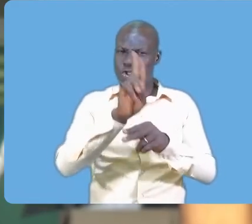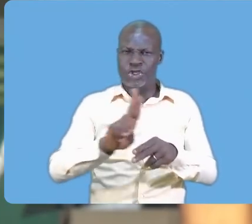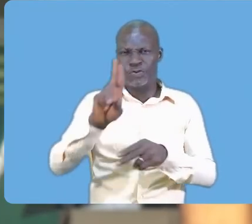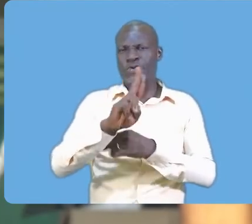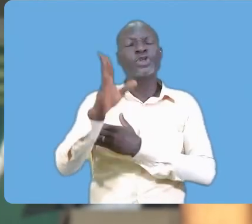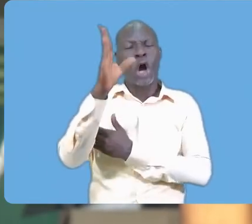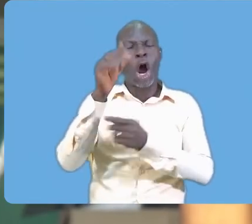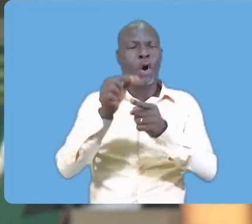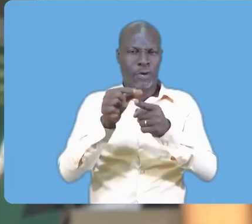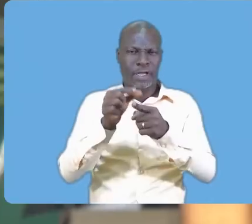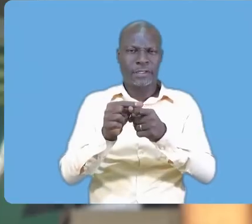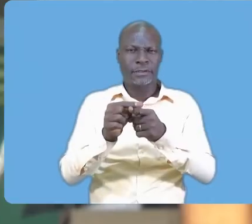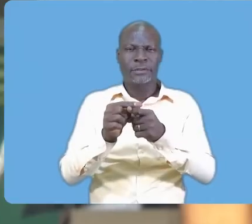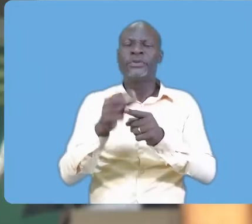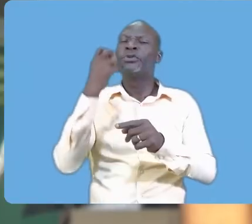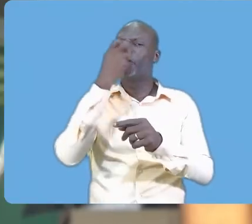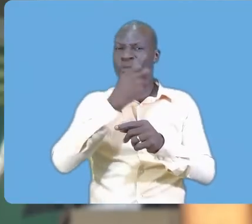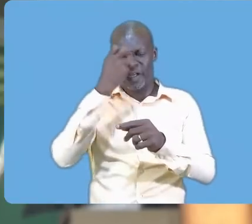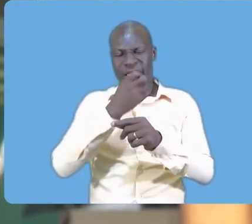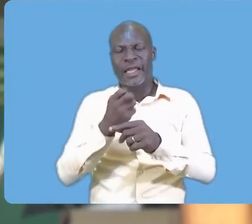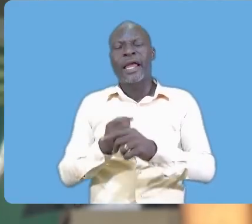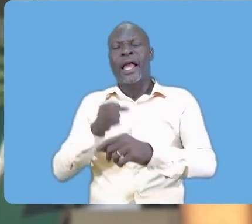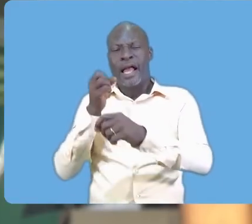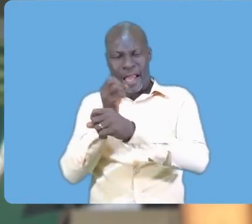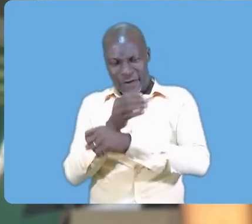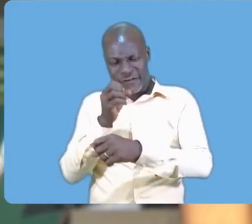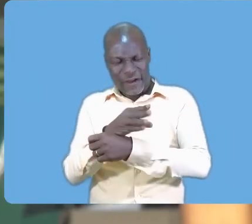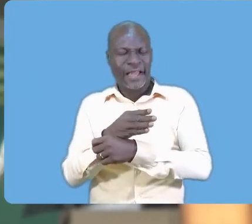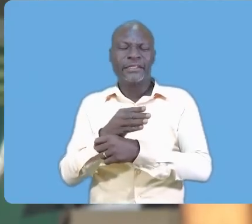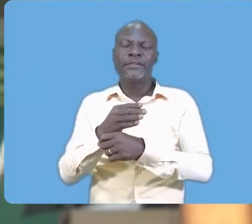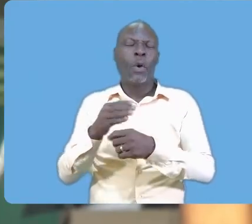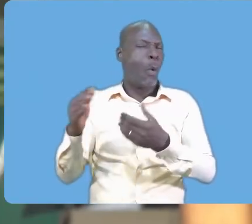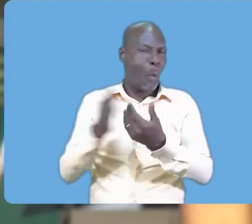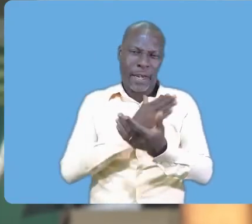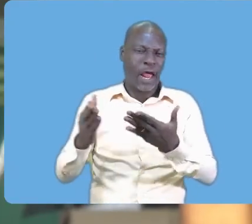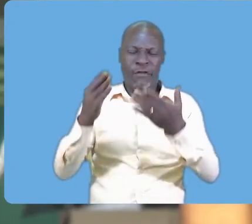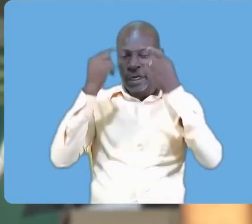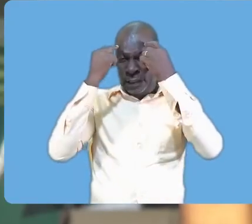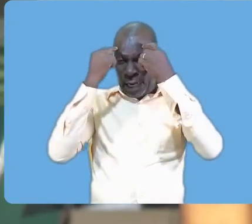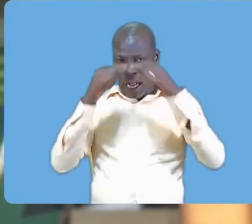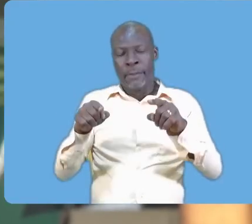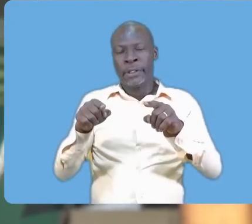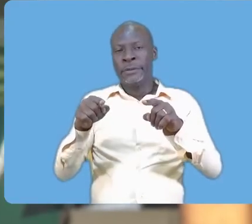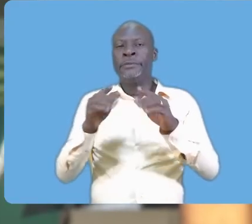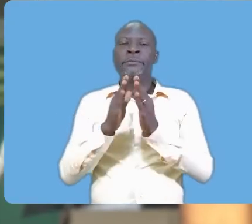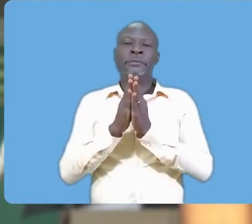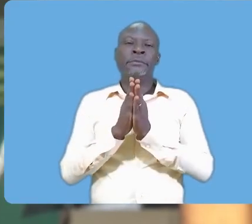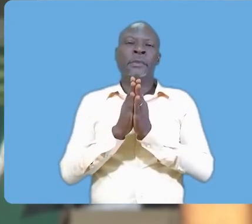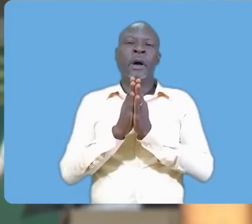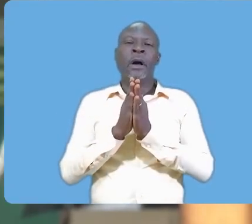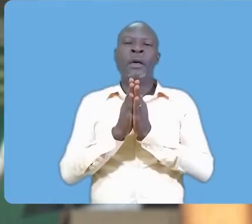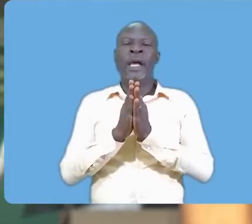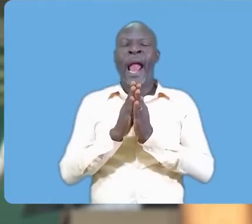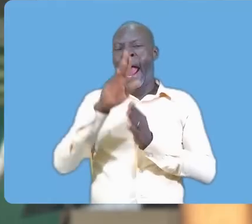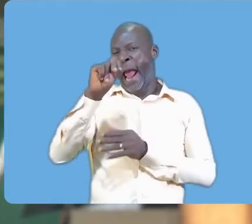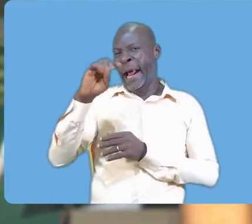asem na ye bi suro ene ahopopo ferie aye wodi mo onyame asem ntino yetumi adane ye ho mo